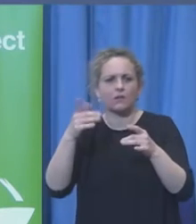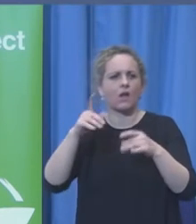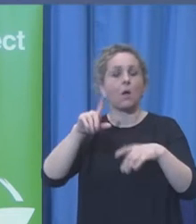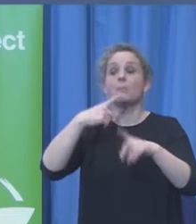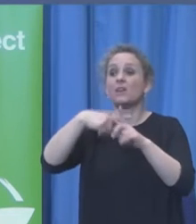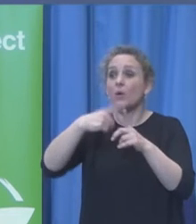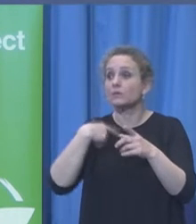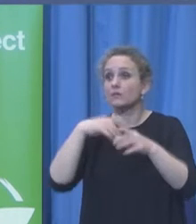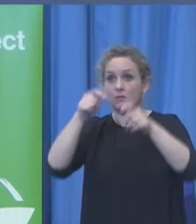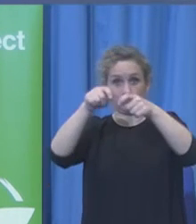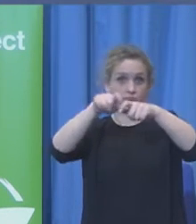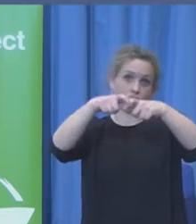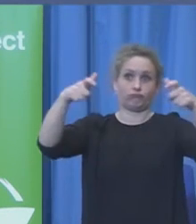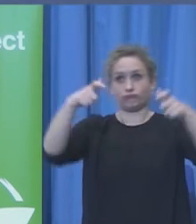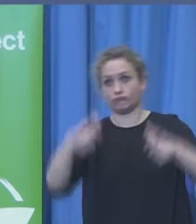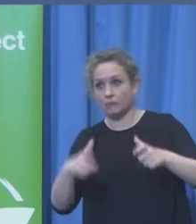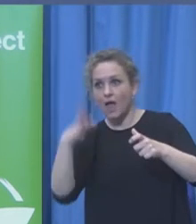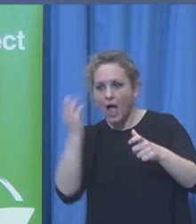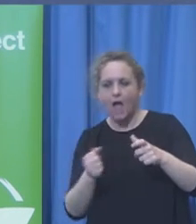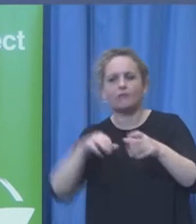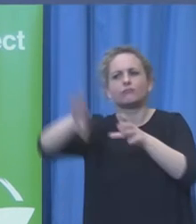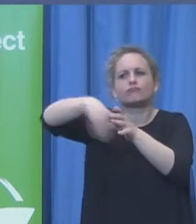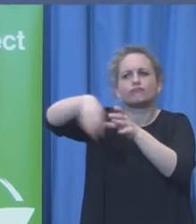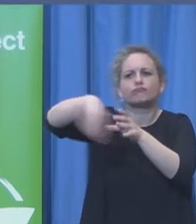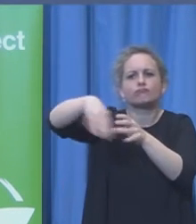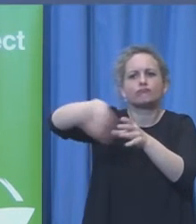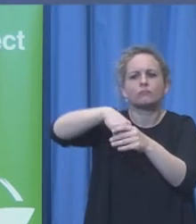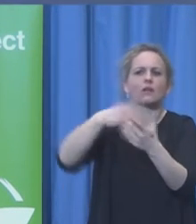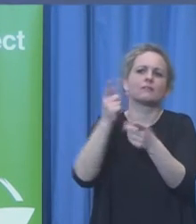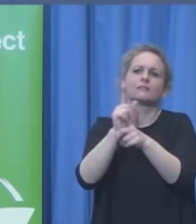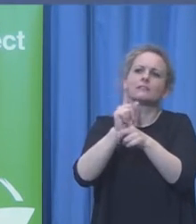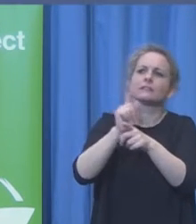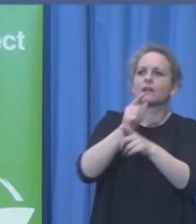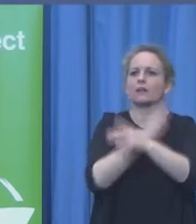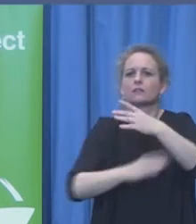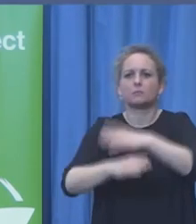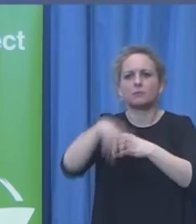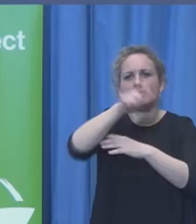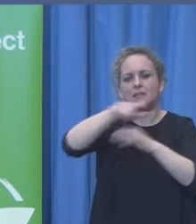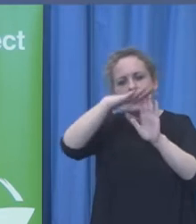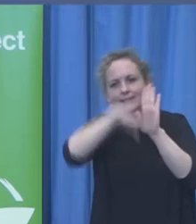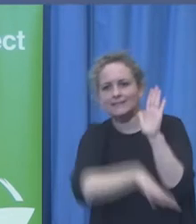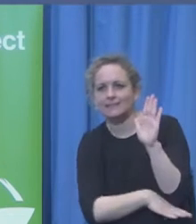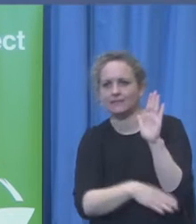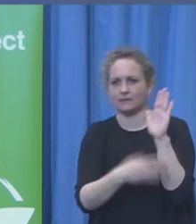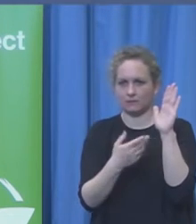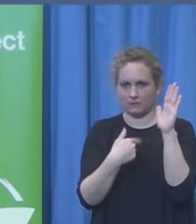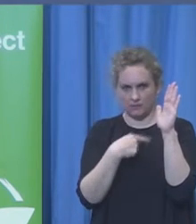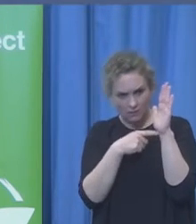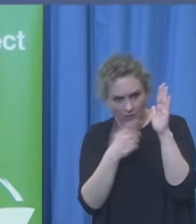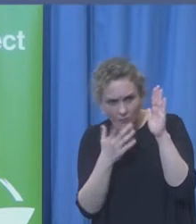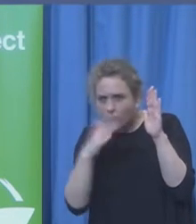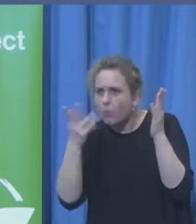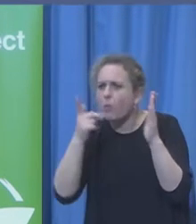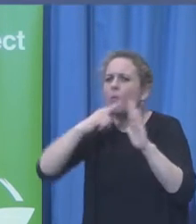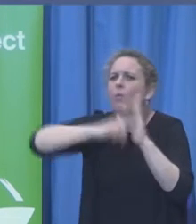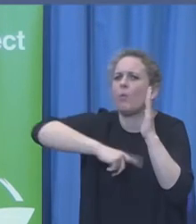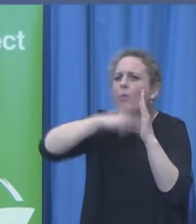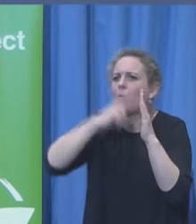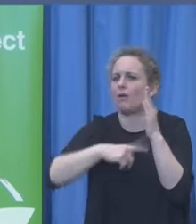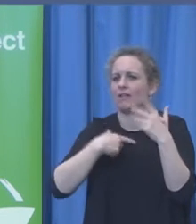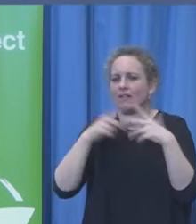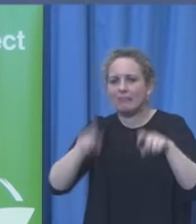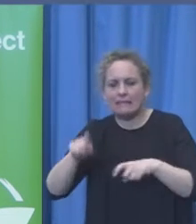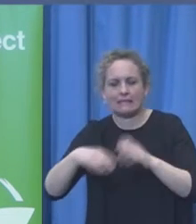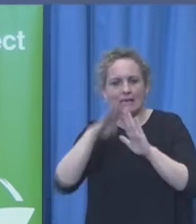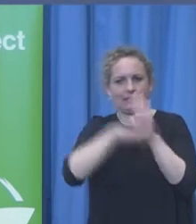else? I see no hand. Ah, somebody hidden behind the camera. Yeah. Yes, hello.